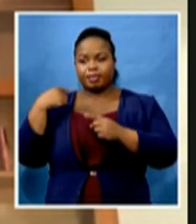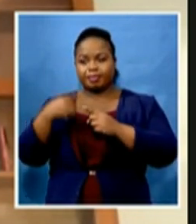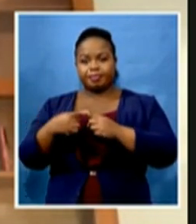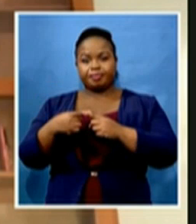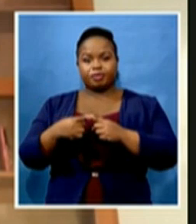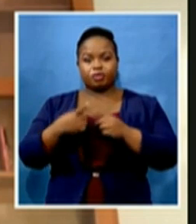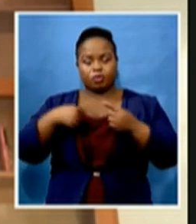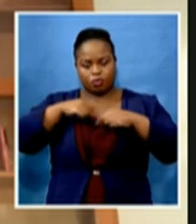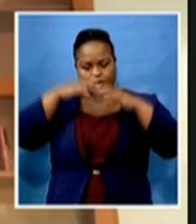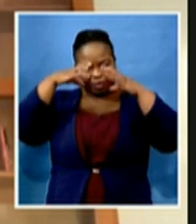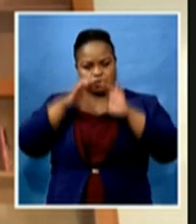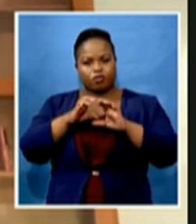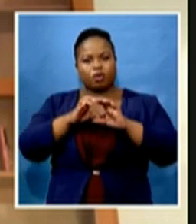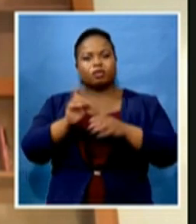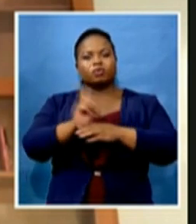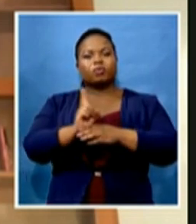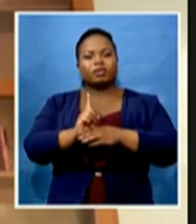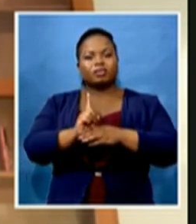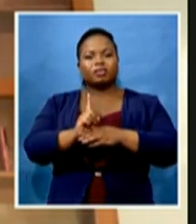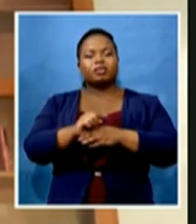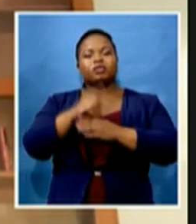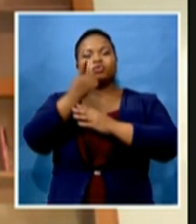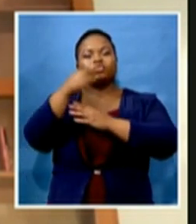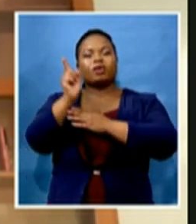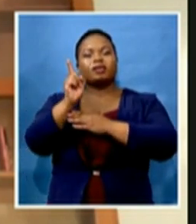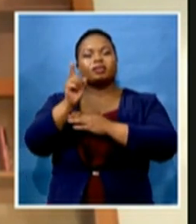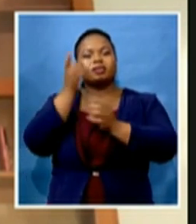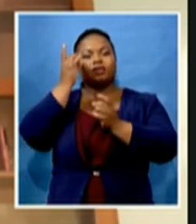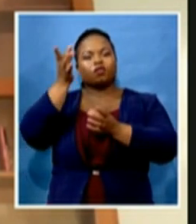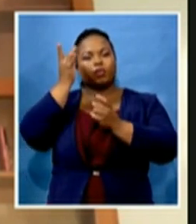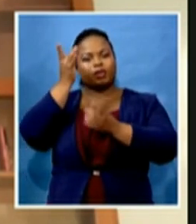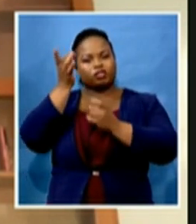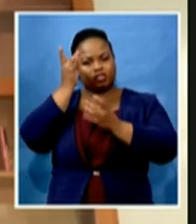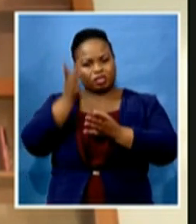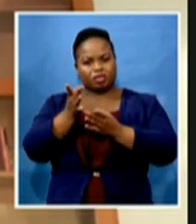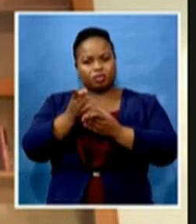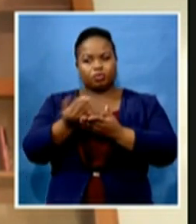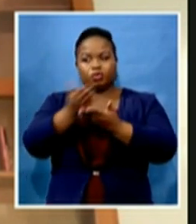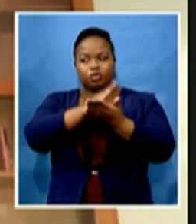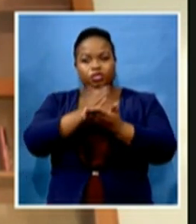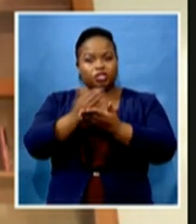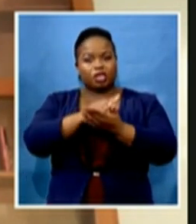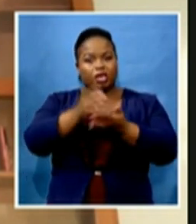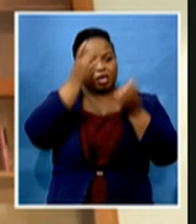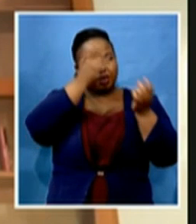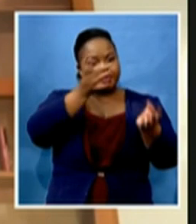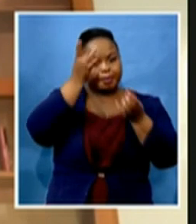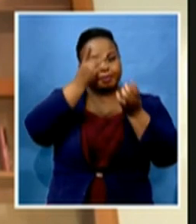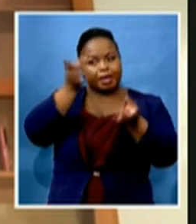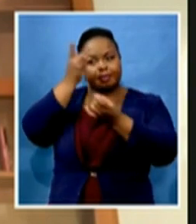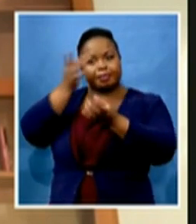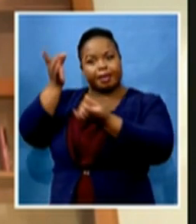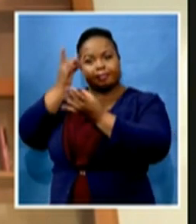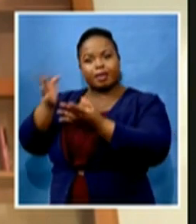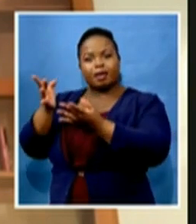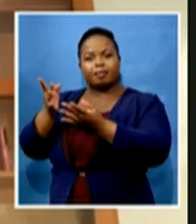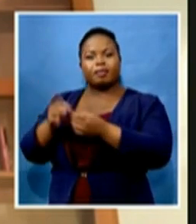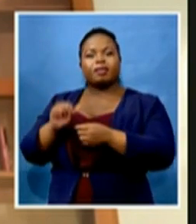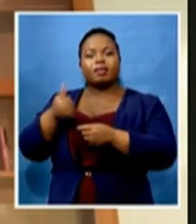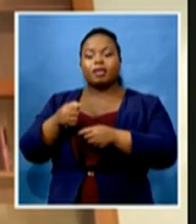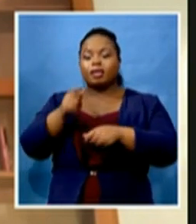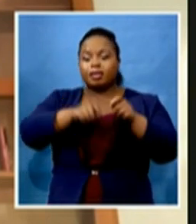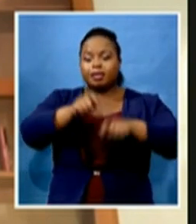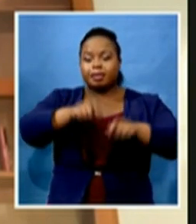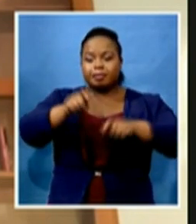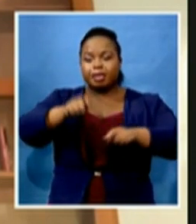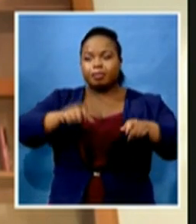information and sharing the information in such a way that it allows our people to have more insight